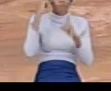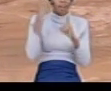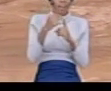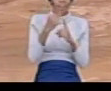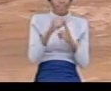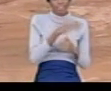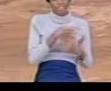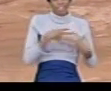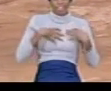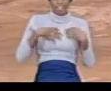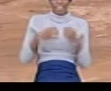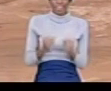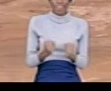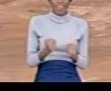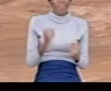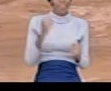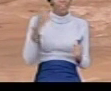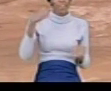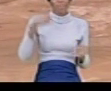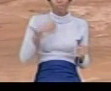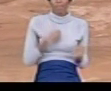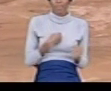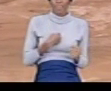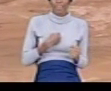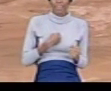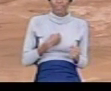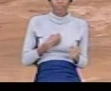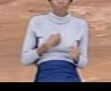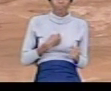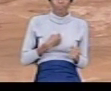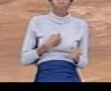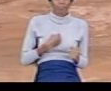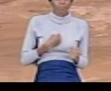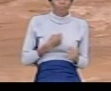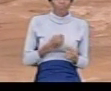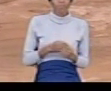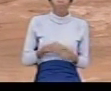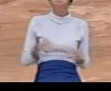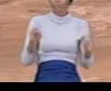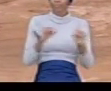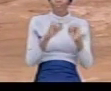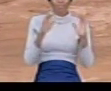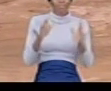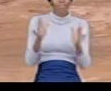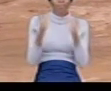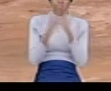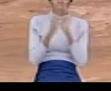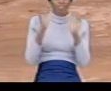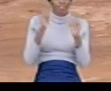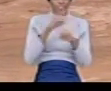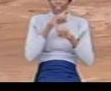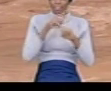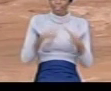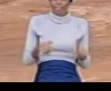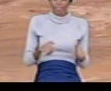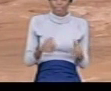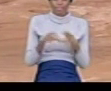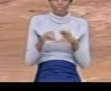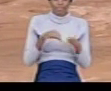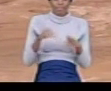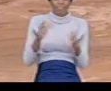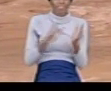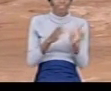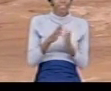your word and heal me. Nothing prayer cannot do. Jesus